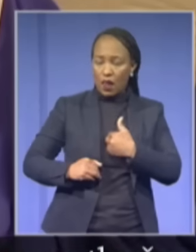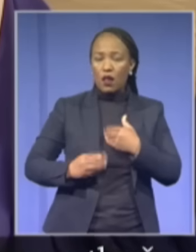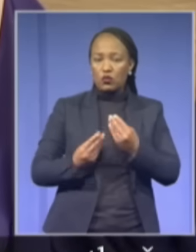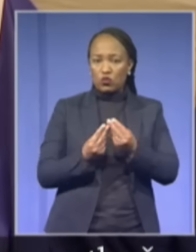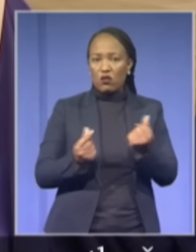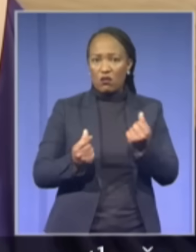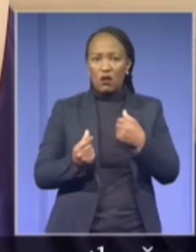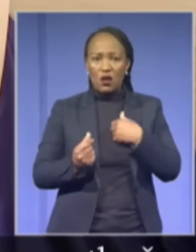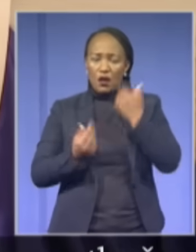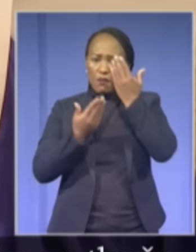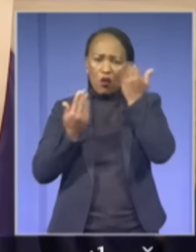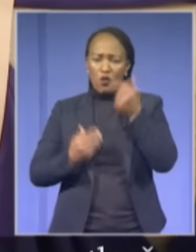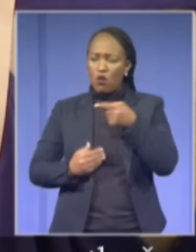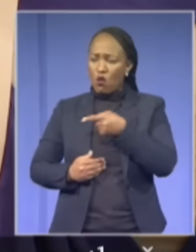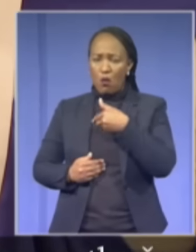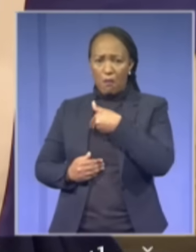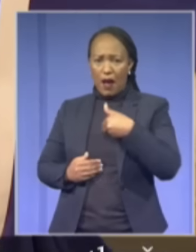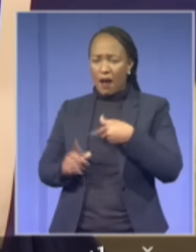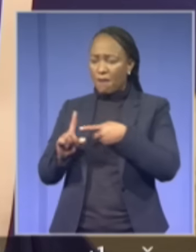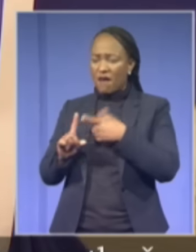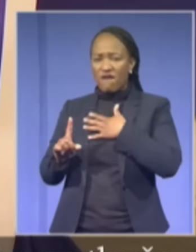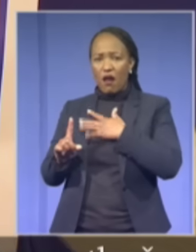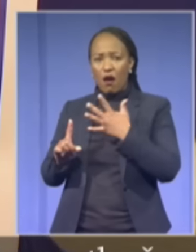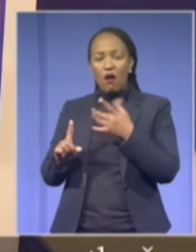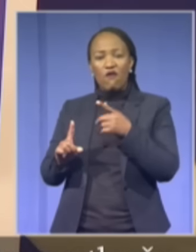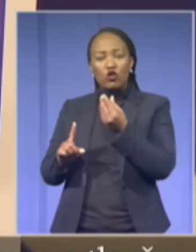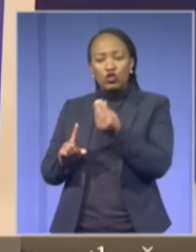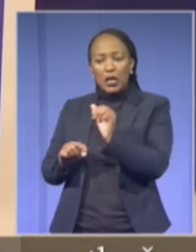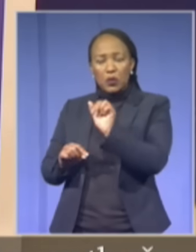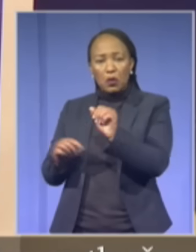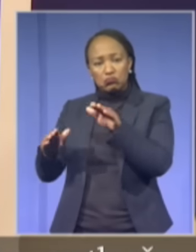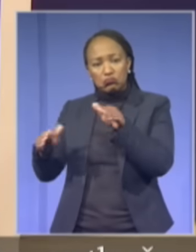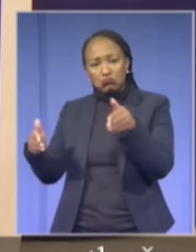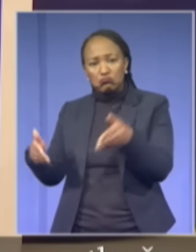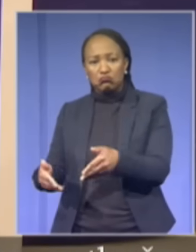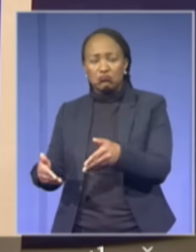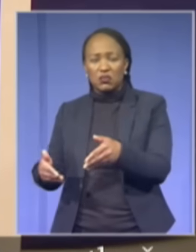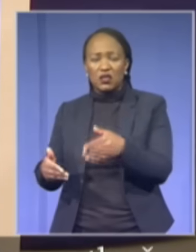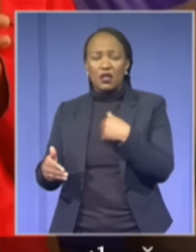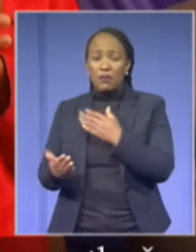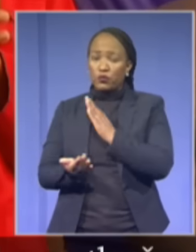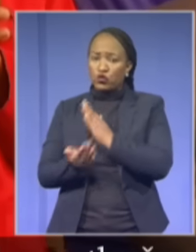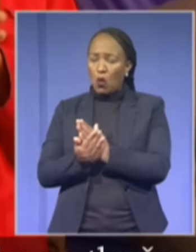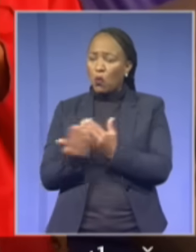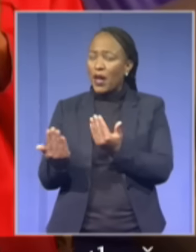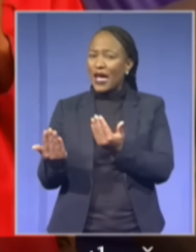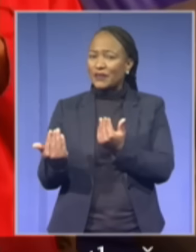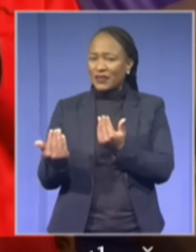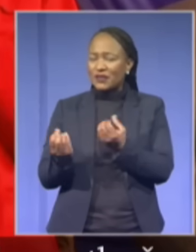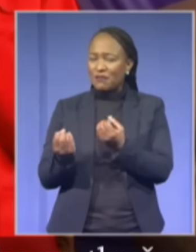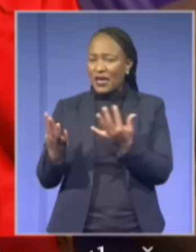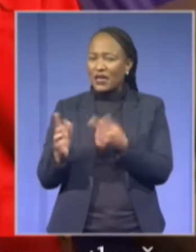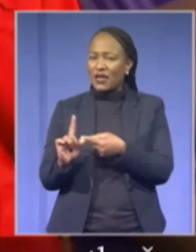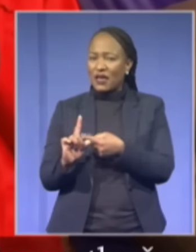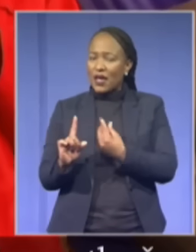know how it feels, Mama, to bury your own child. I'm sure you had many expectations, especially